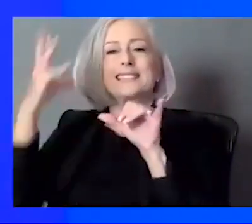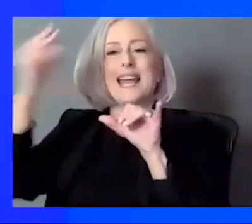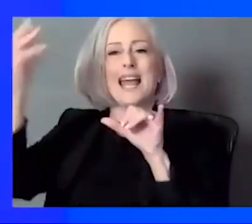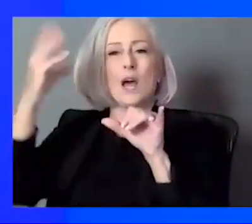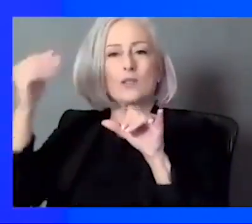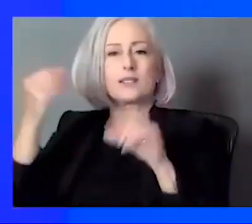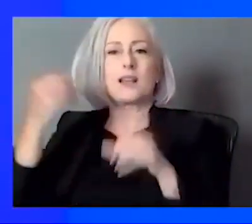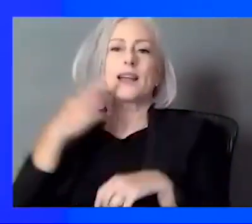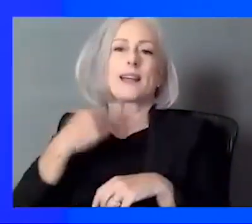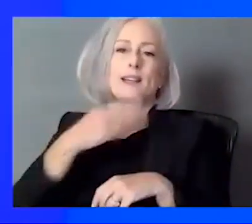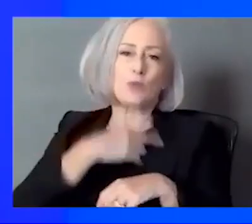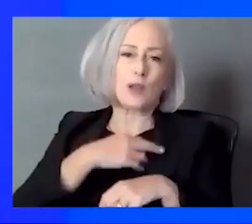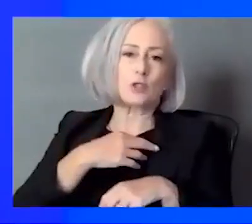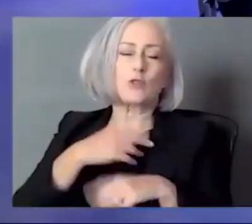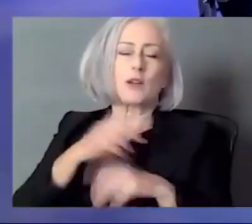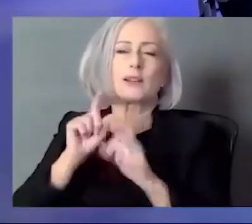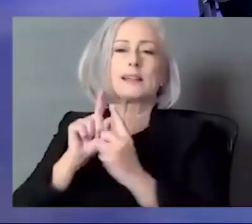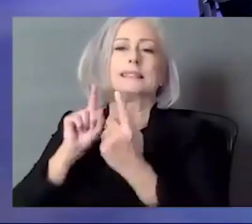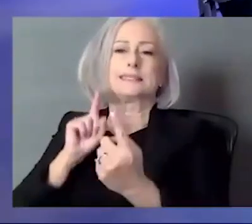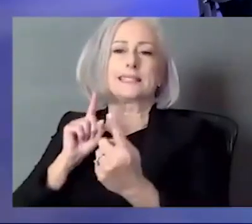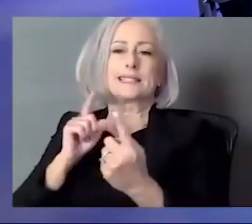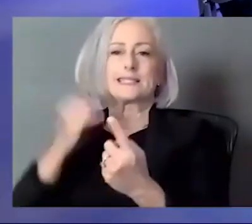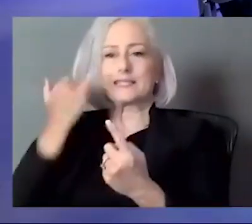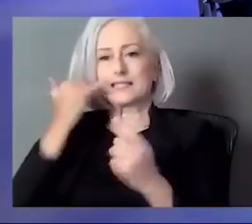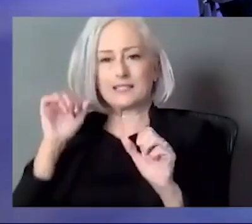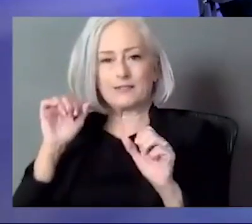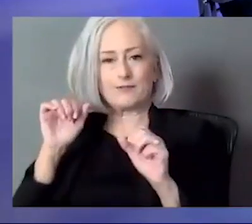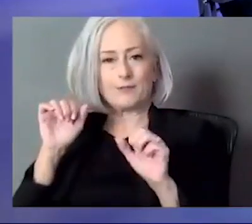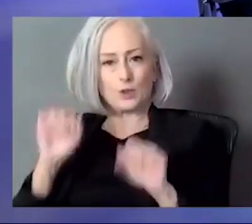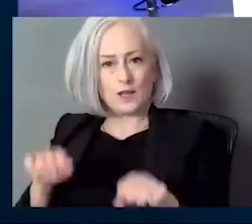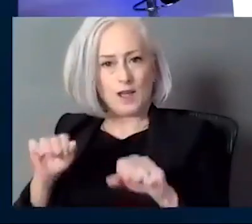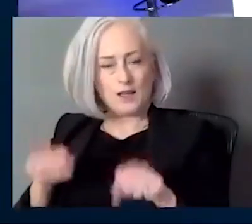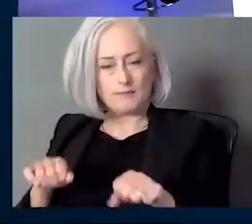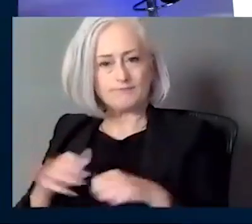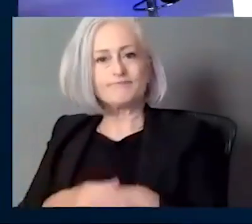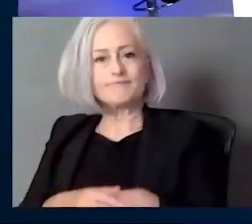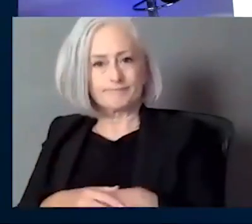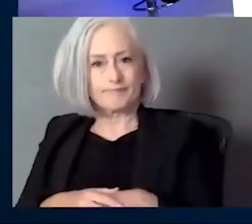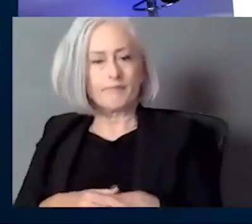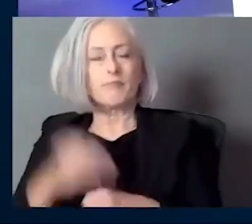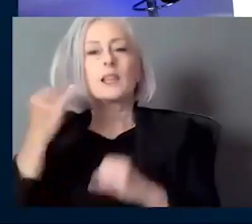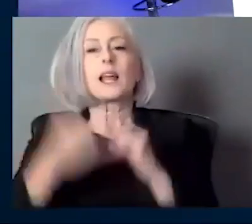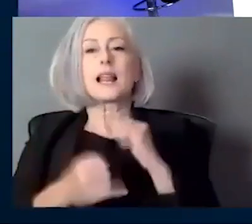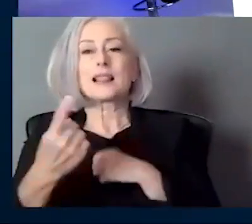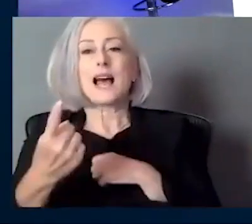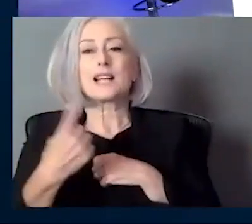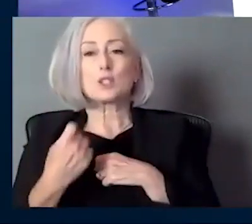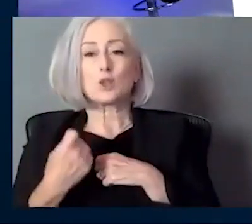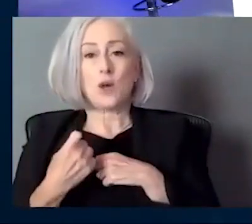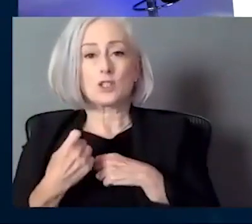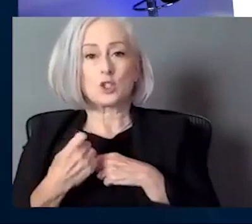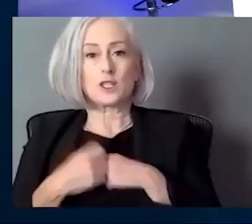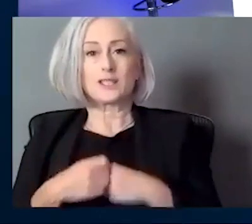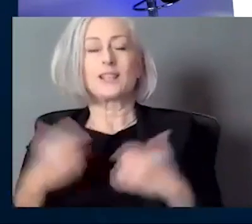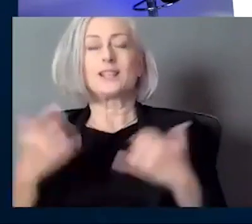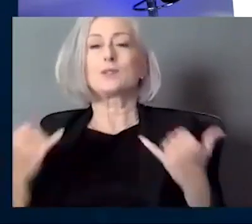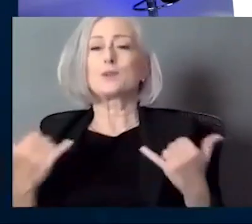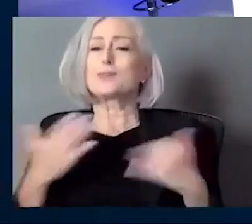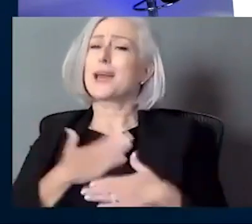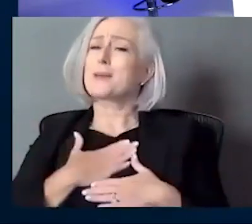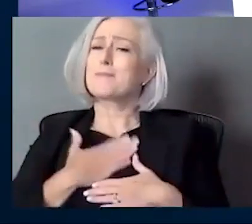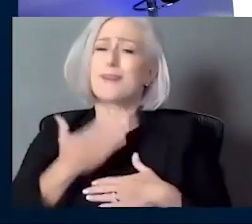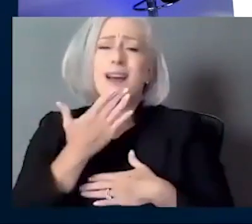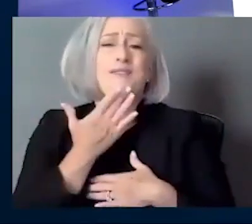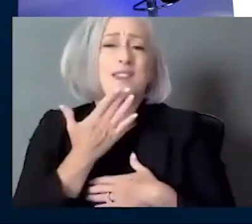can. I think that's important. Okay, and Lilith gets the last question, and really today it's my favorite because we